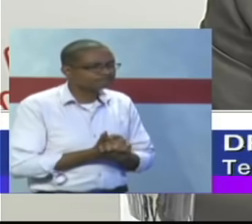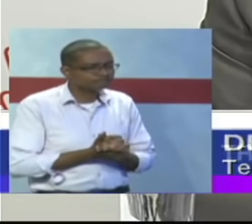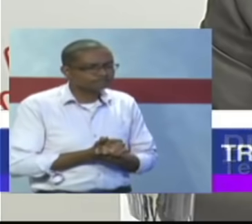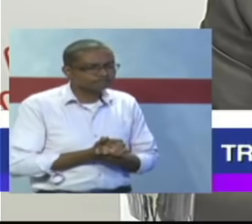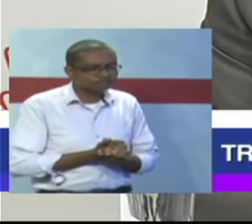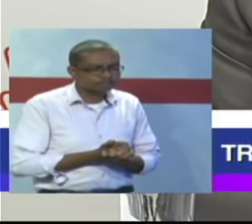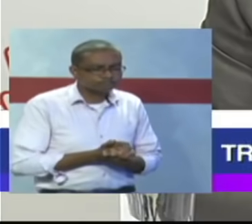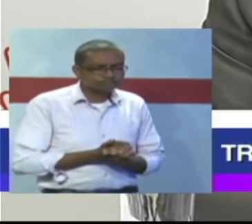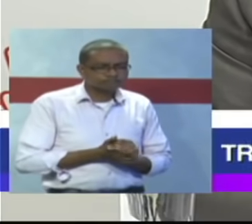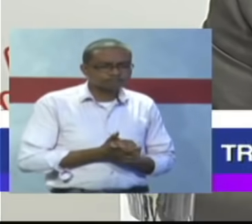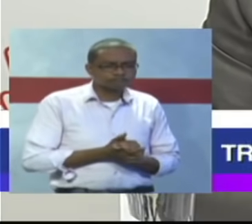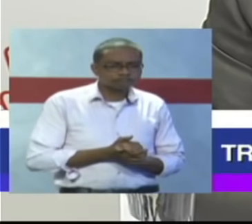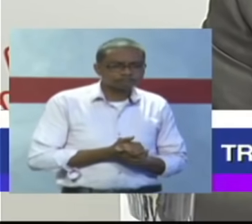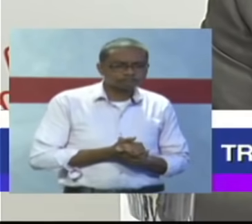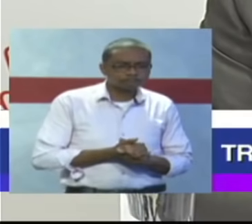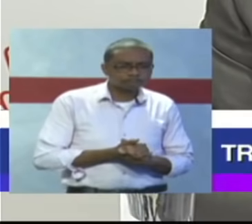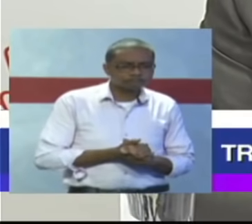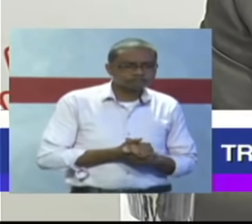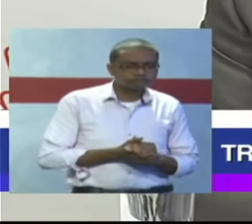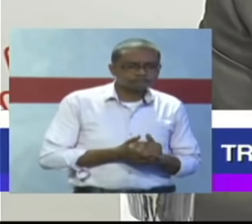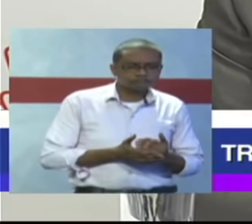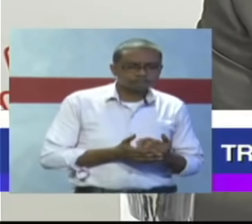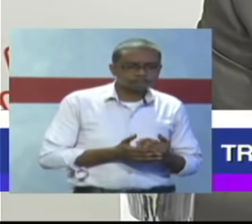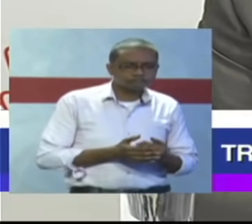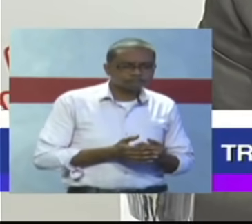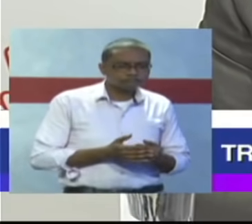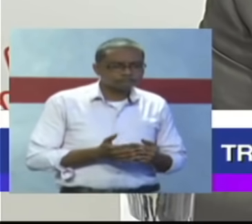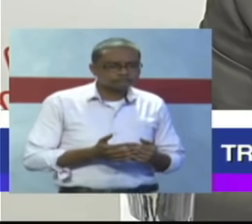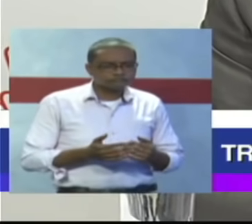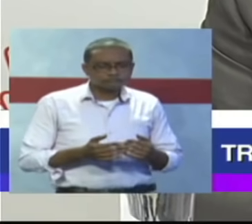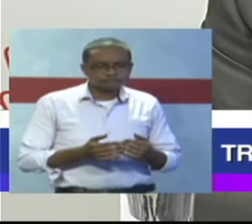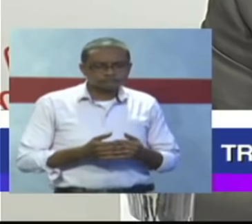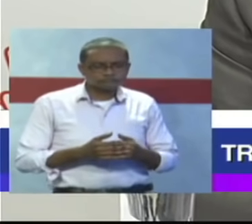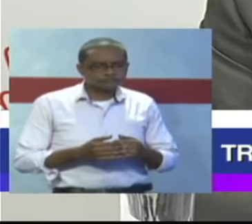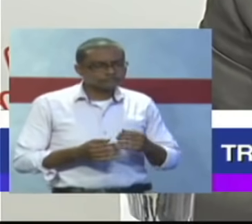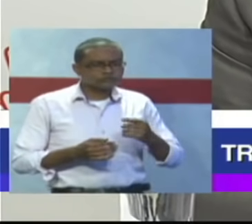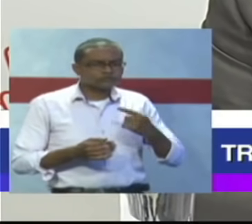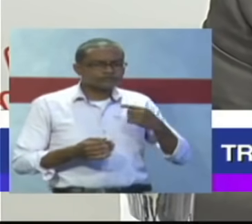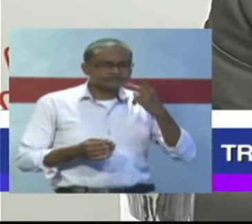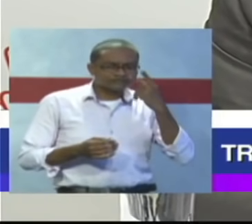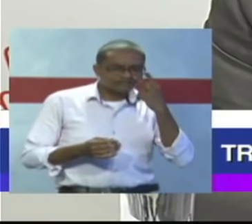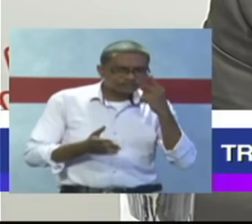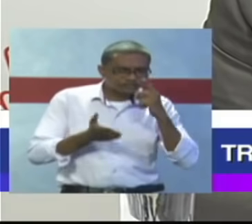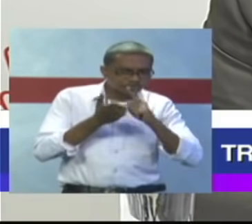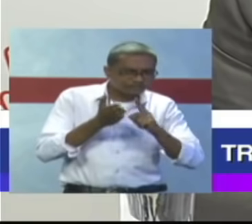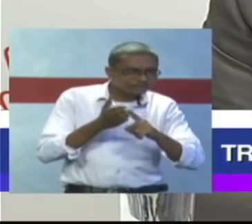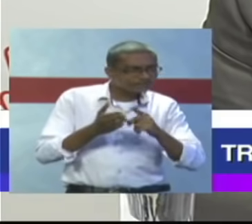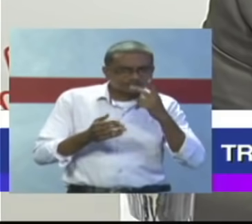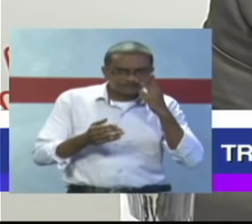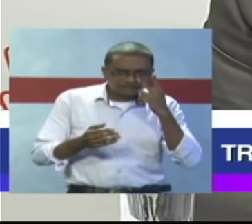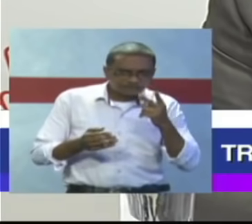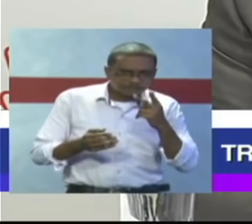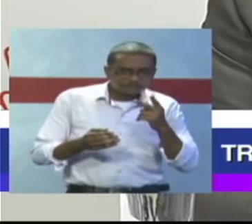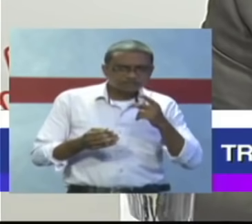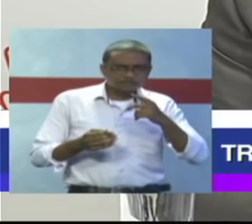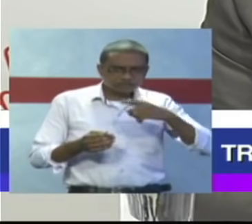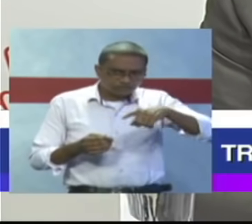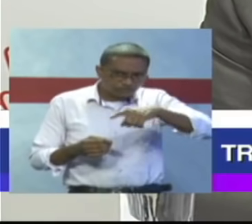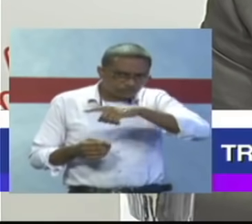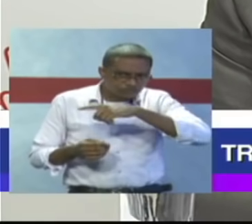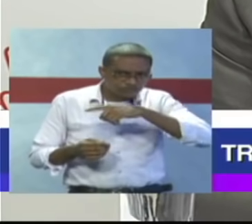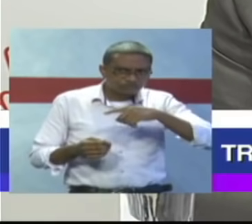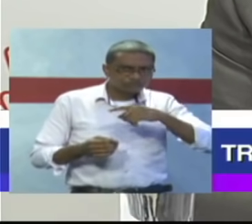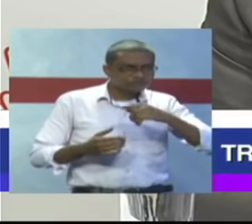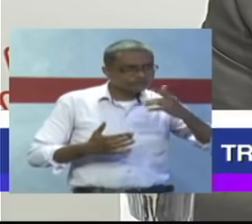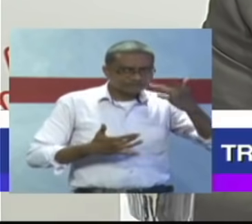They include things like what sort of viral loads we're looking at, whether the pattern of illness leading up to